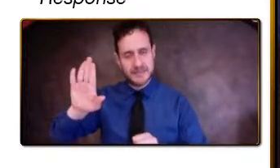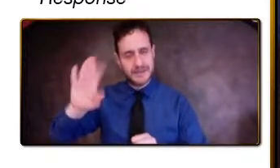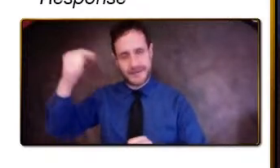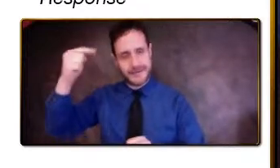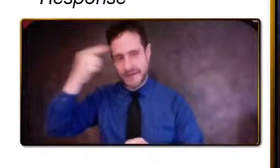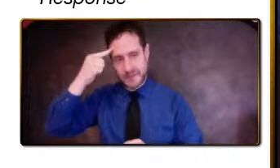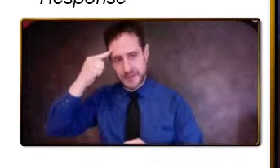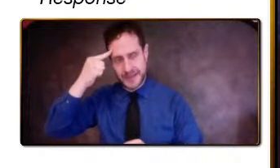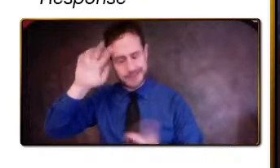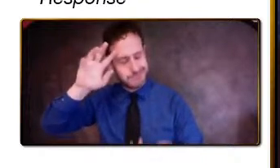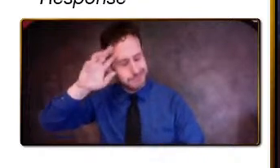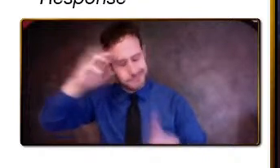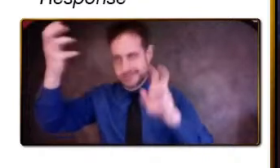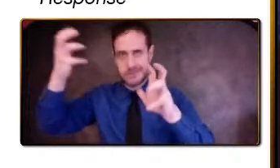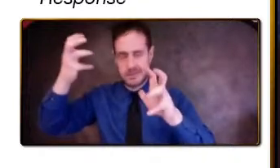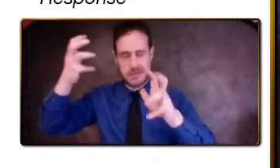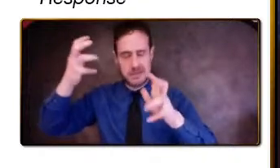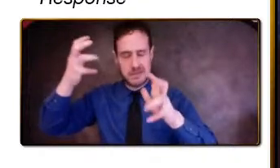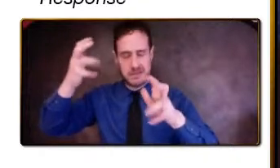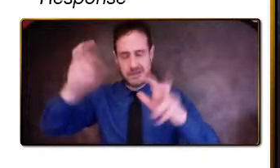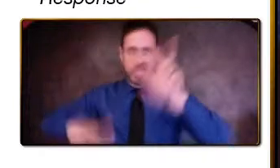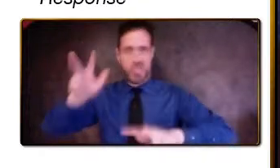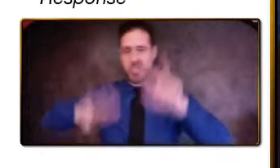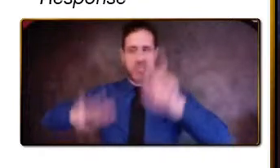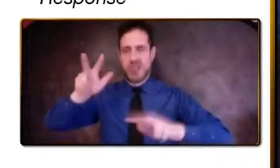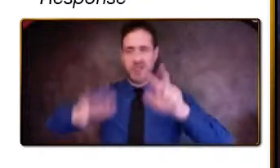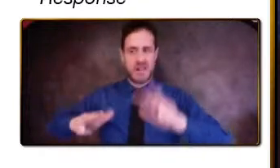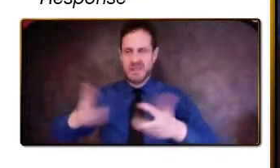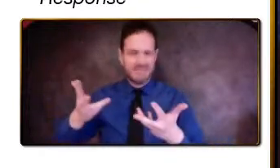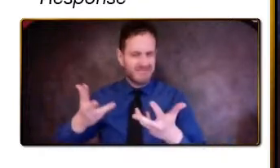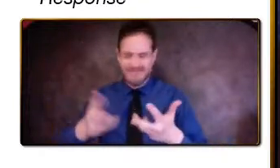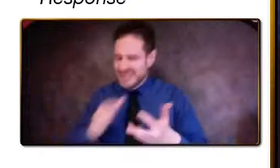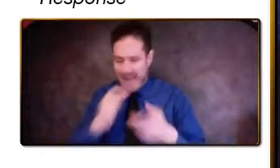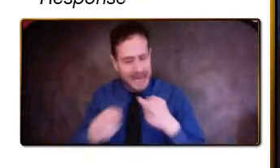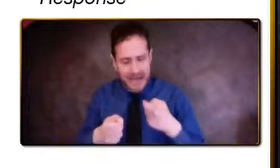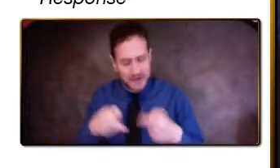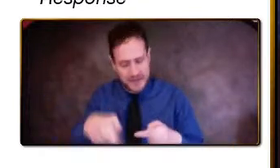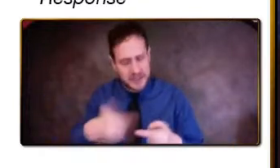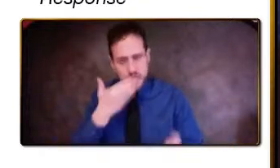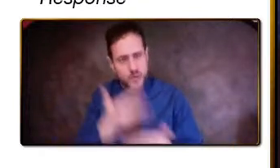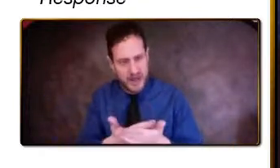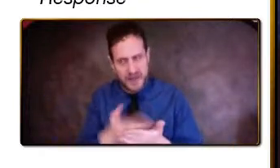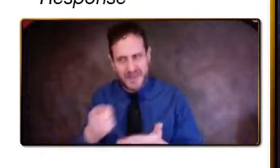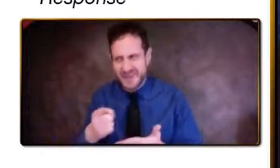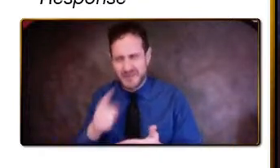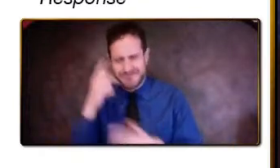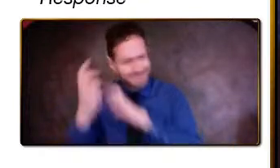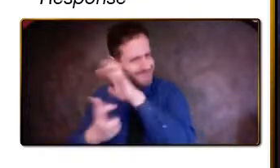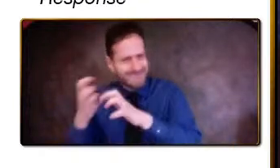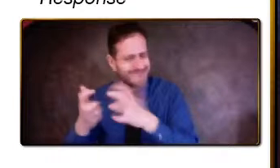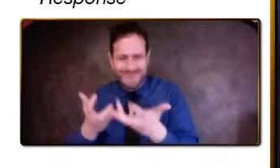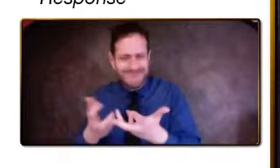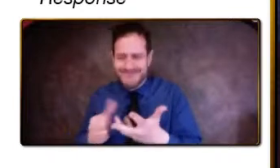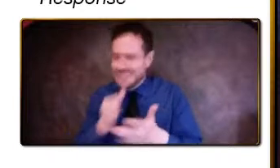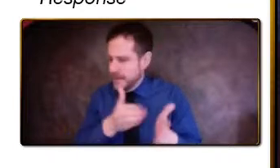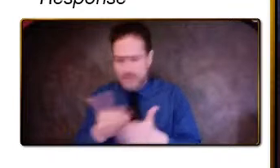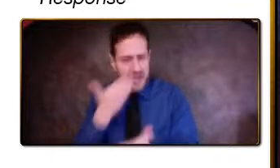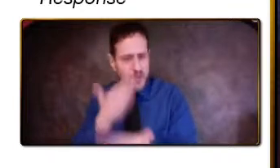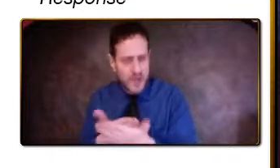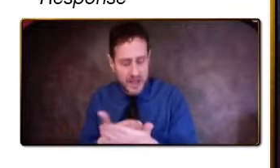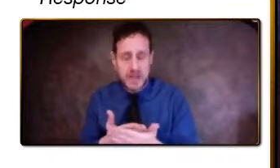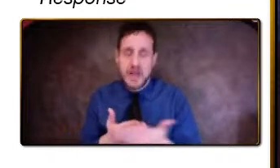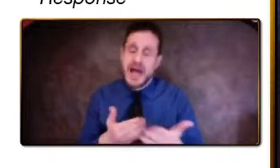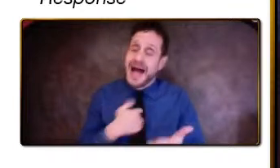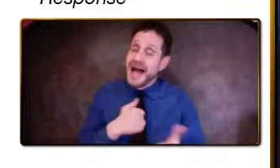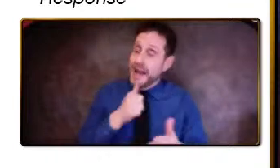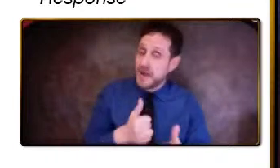up. Having said that, it is unclear to me still whether there are vaccines or aren't